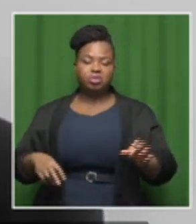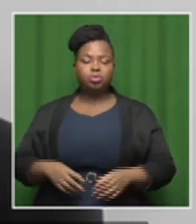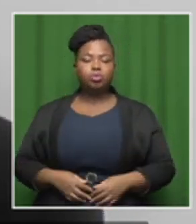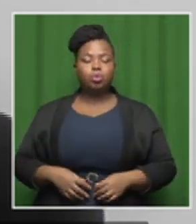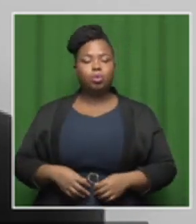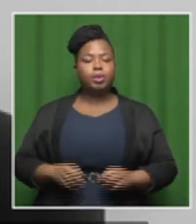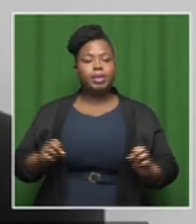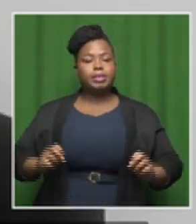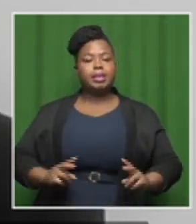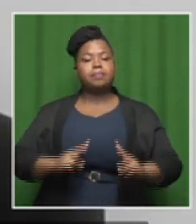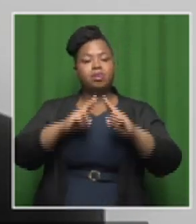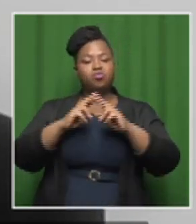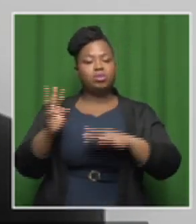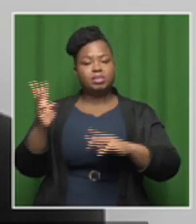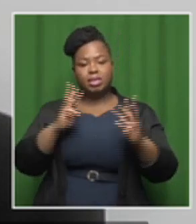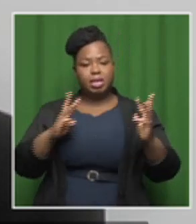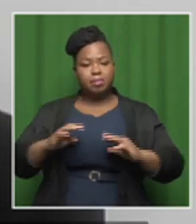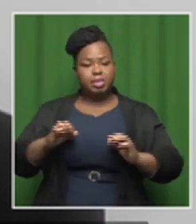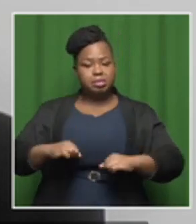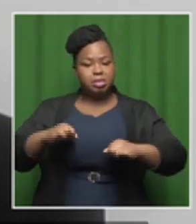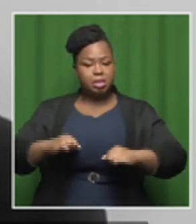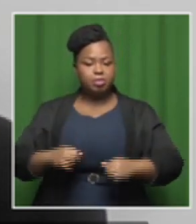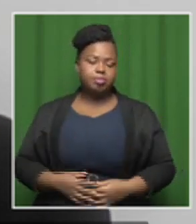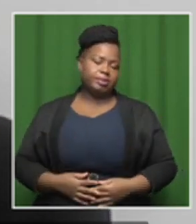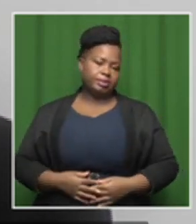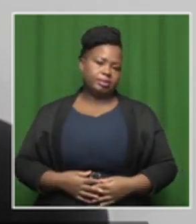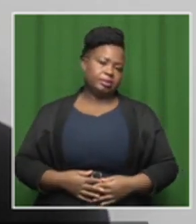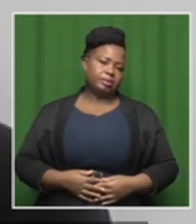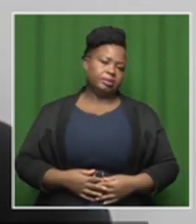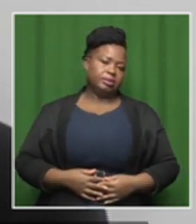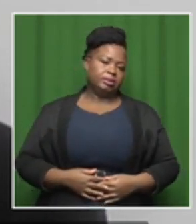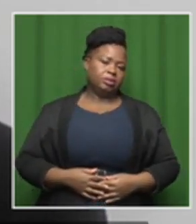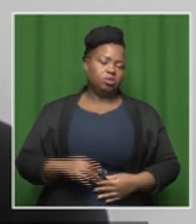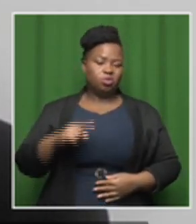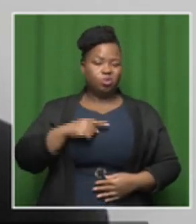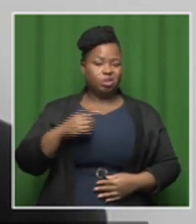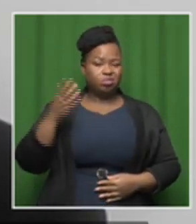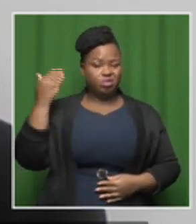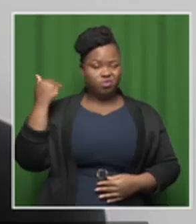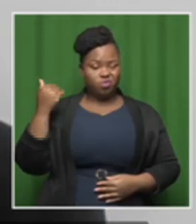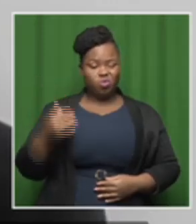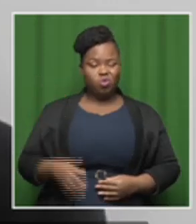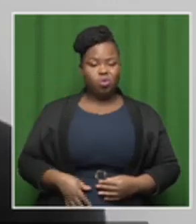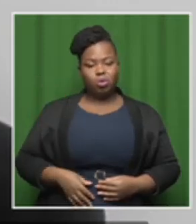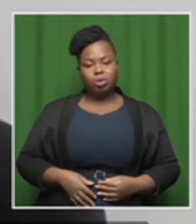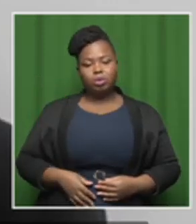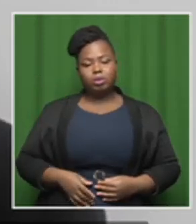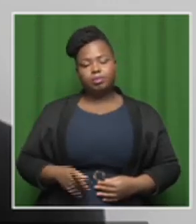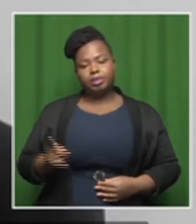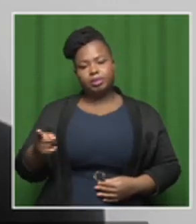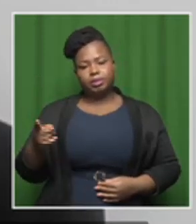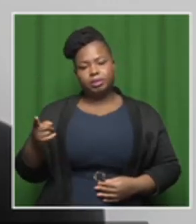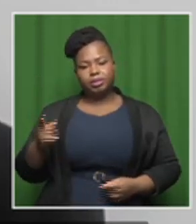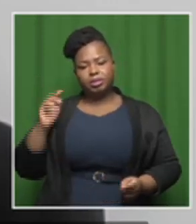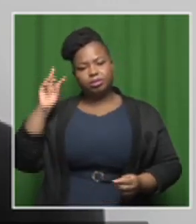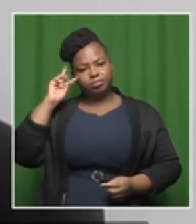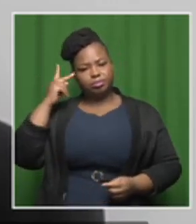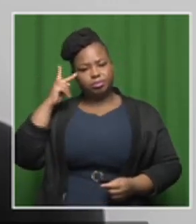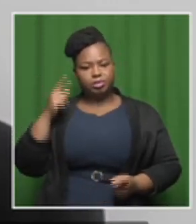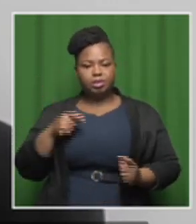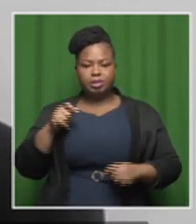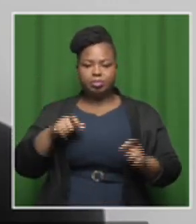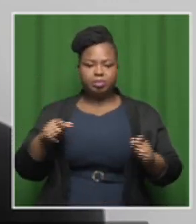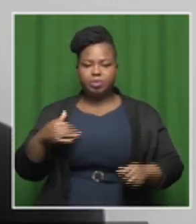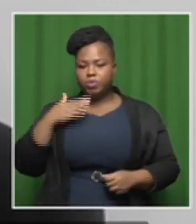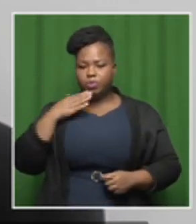Accord. Just the other day, they lifted restrictions on people having